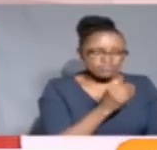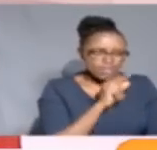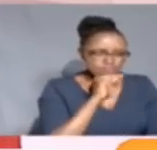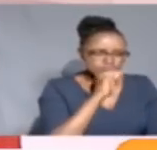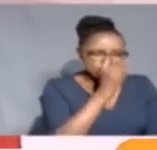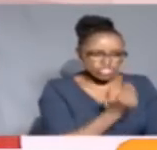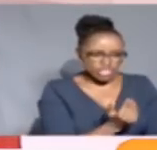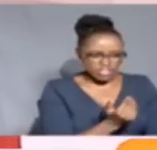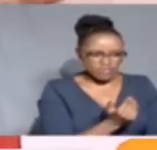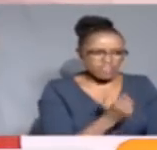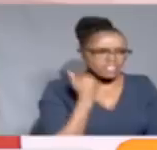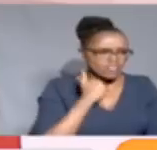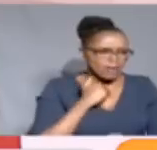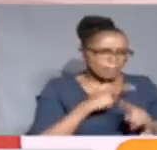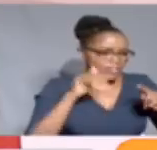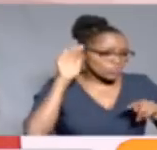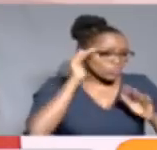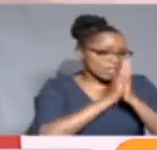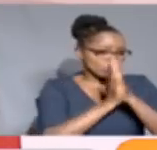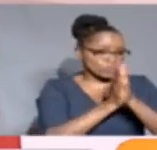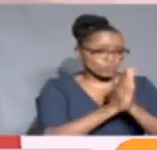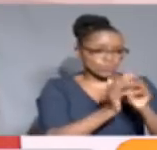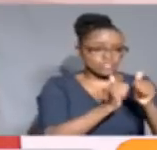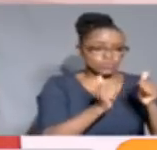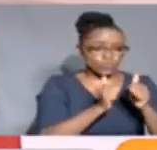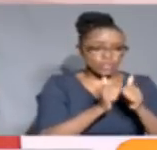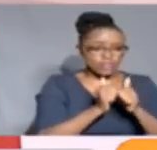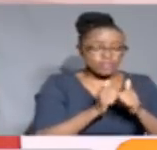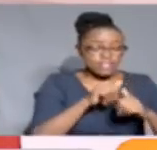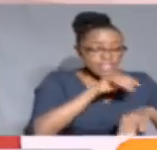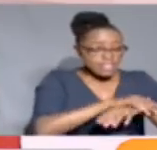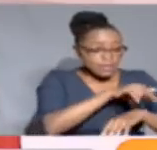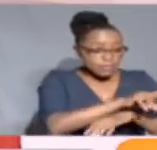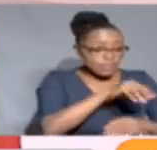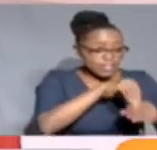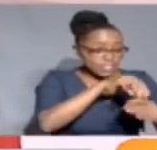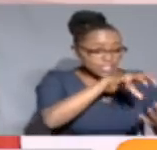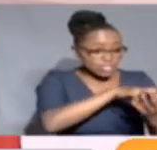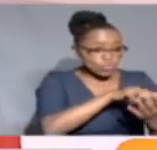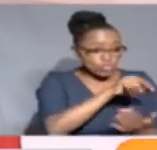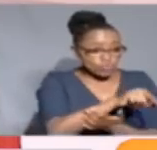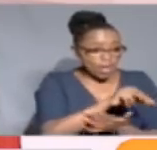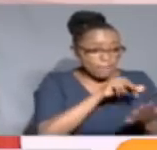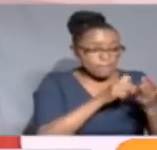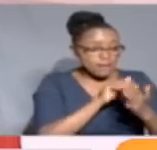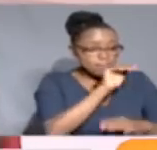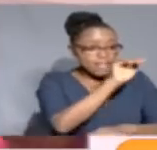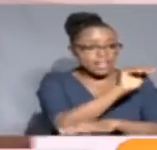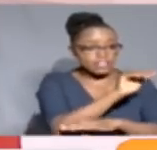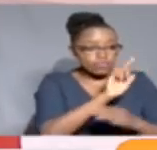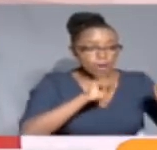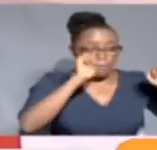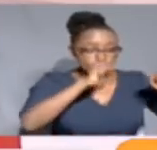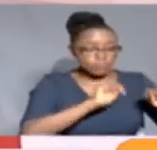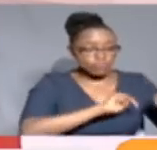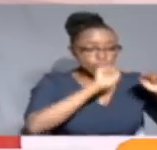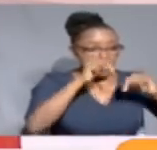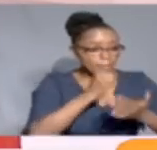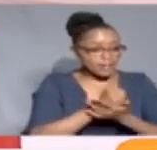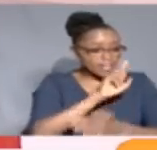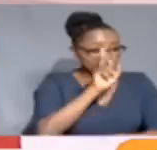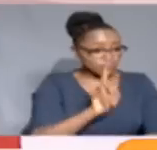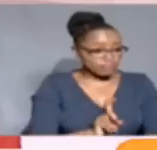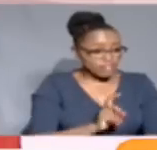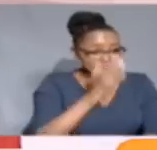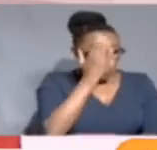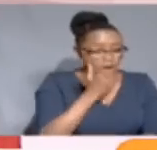being criminals, but you can hear the stories. They found themselves in these situations. So my appeal is, can we just come in and help?